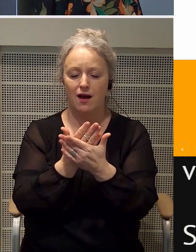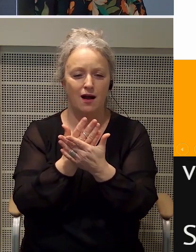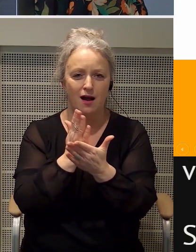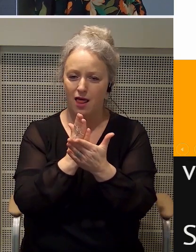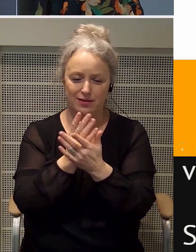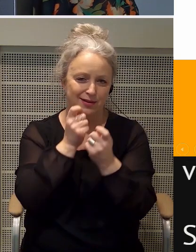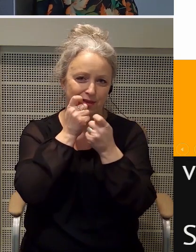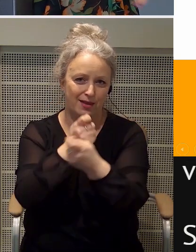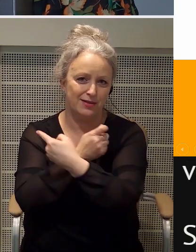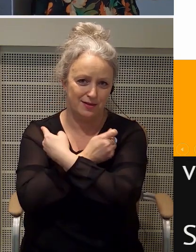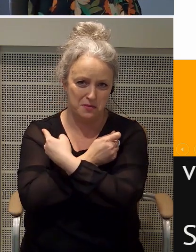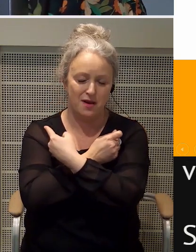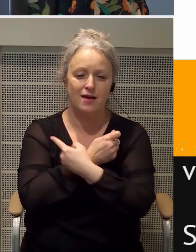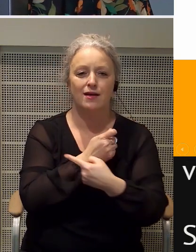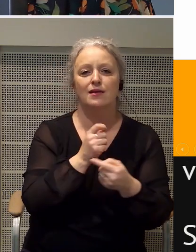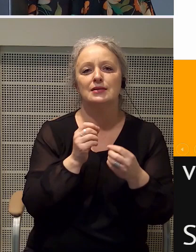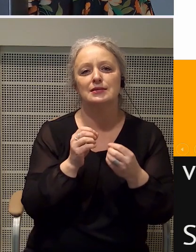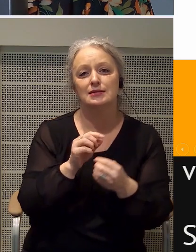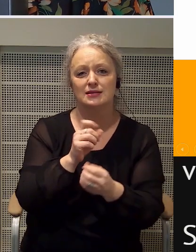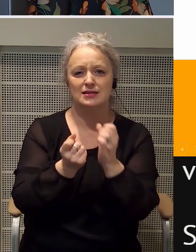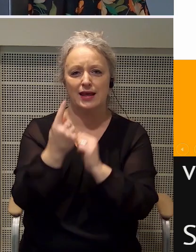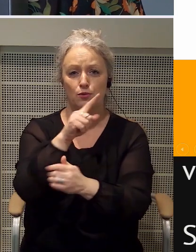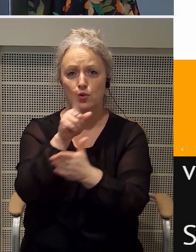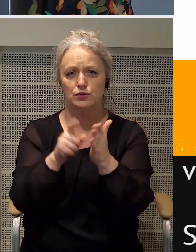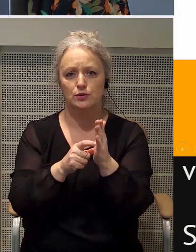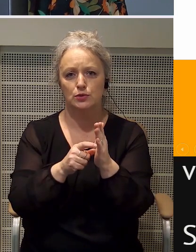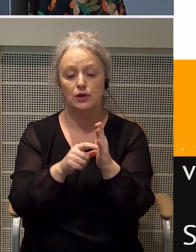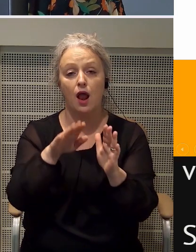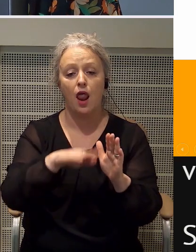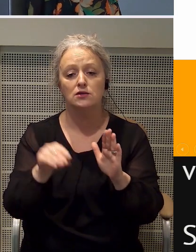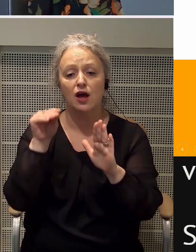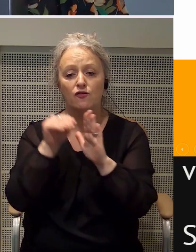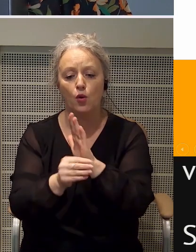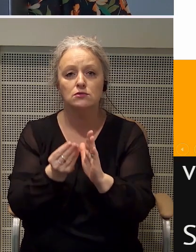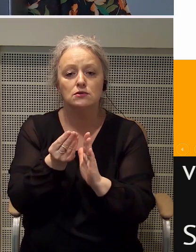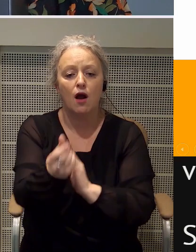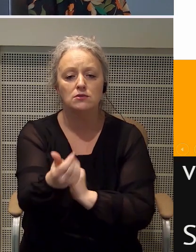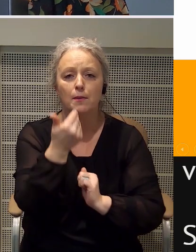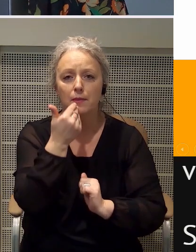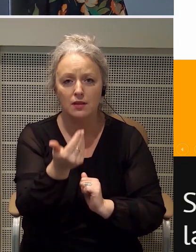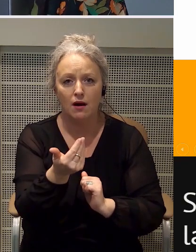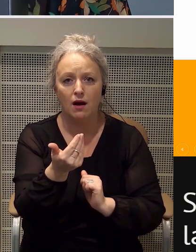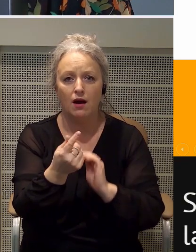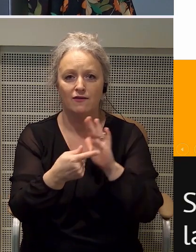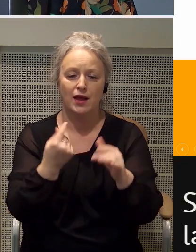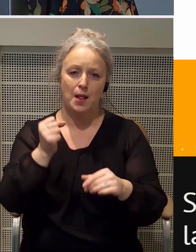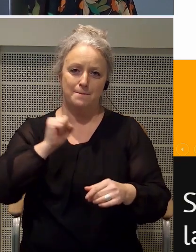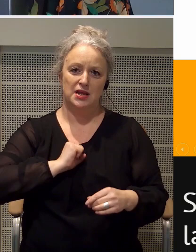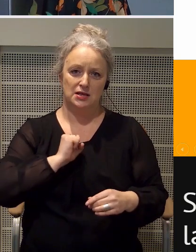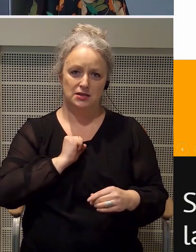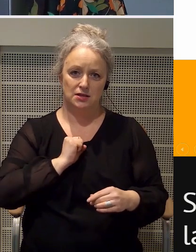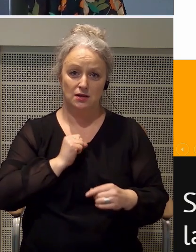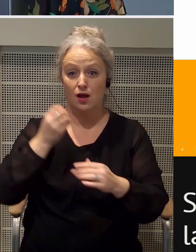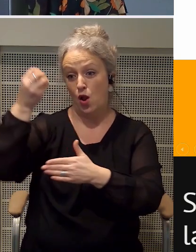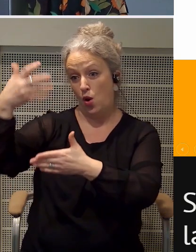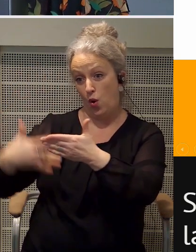We always put up this slide because we are very often asked what we exactly finance from the